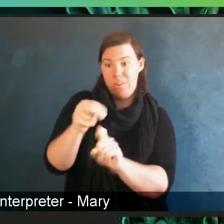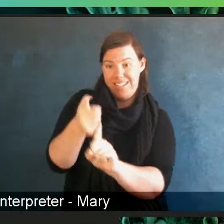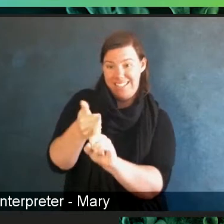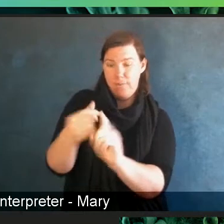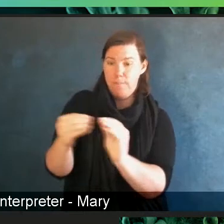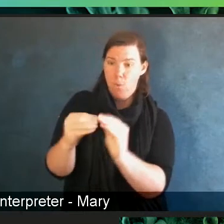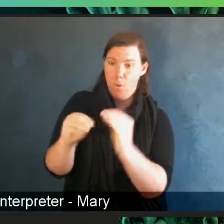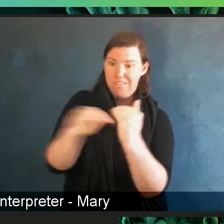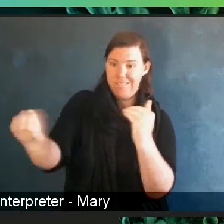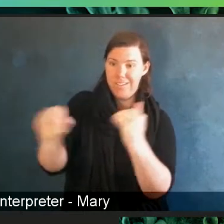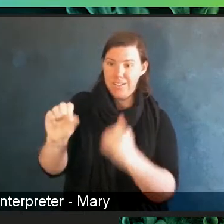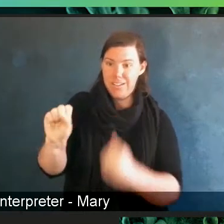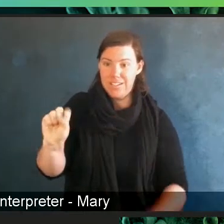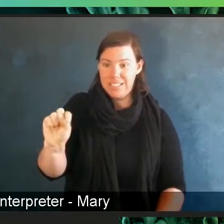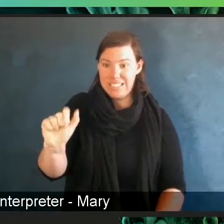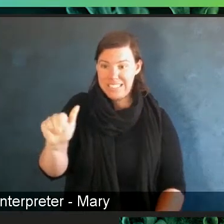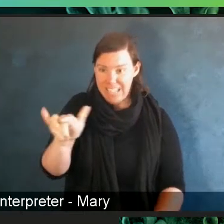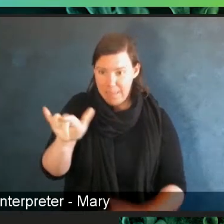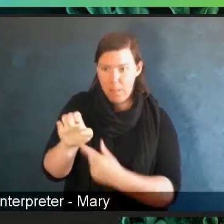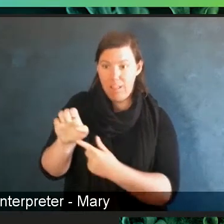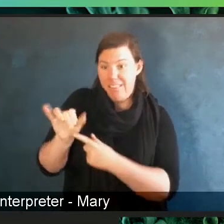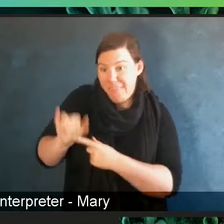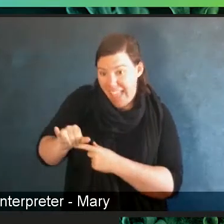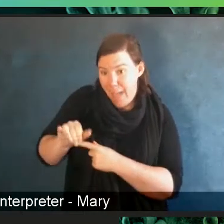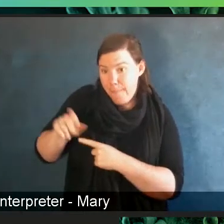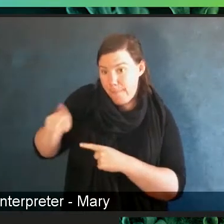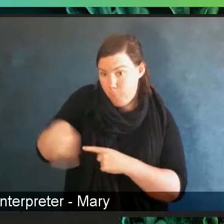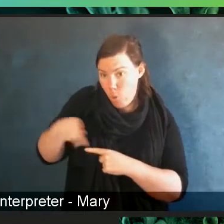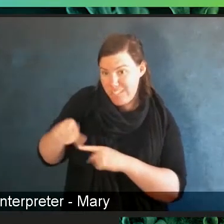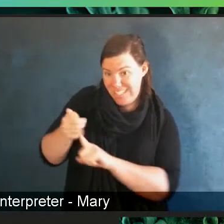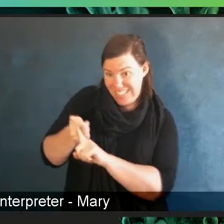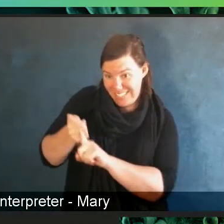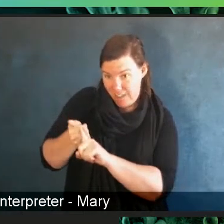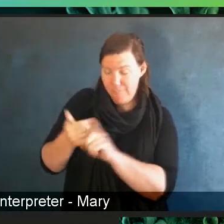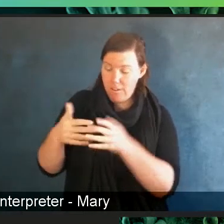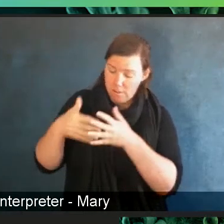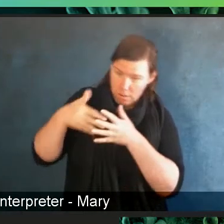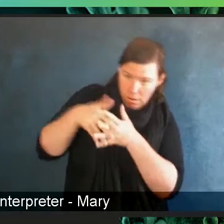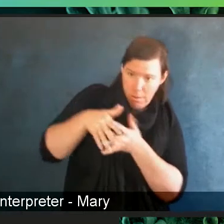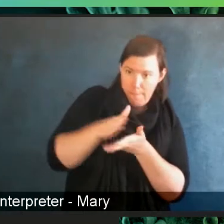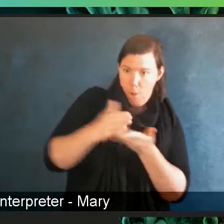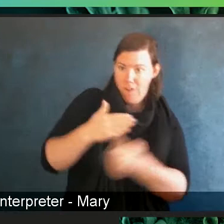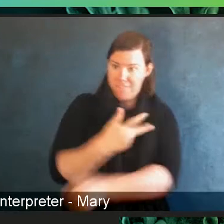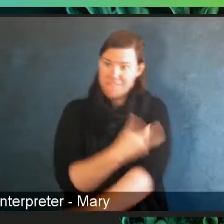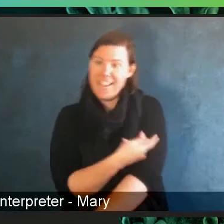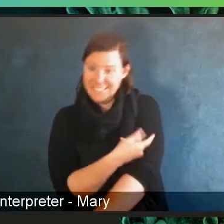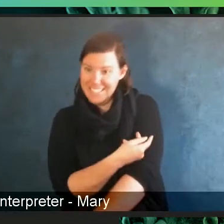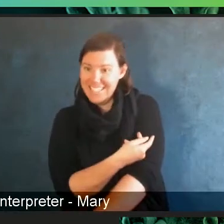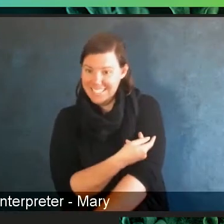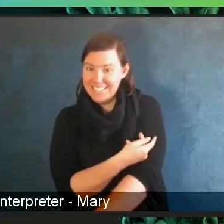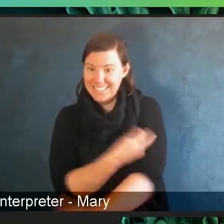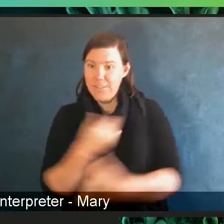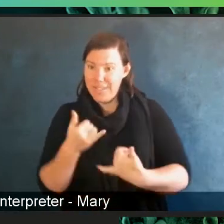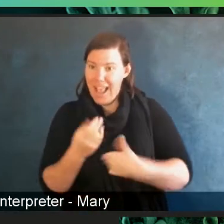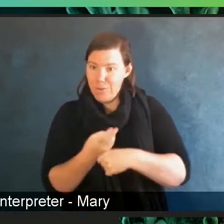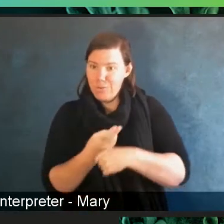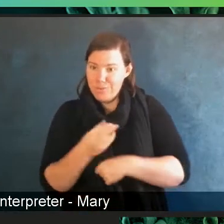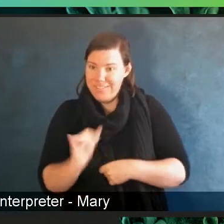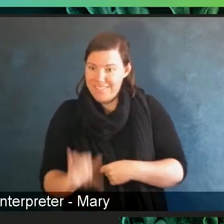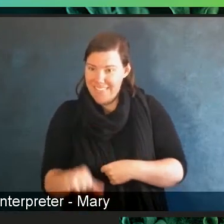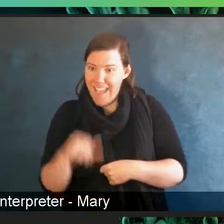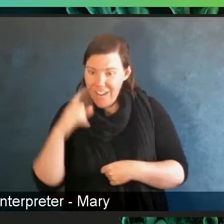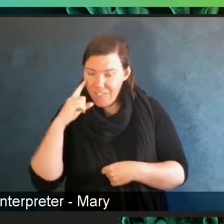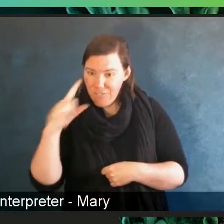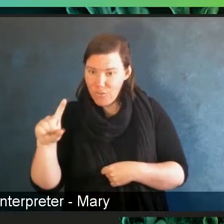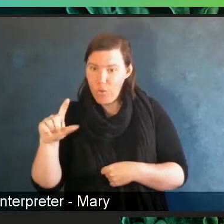used now in the Moderna and the Pfizer vaccines, where based on that CryoEM structure, scientists